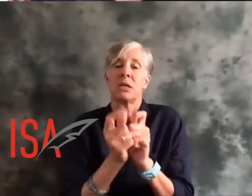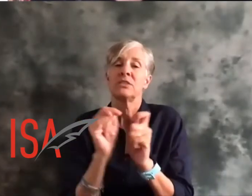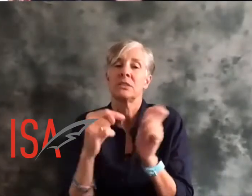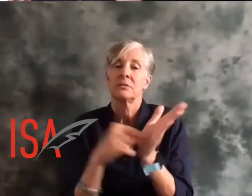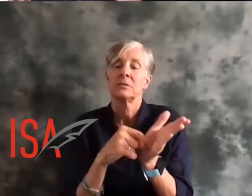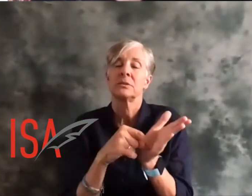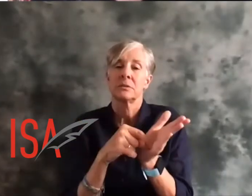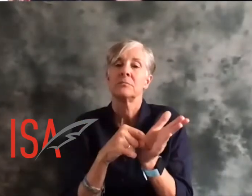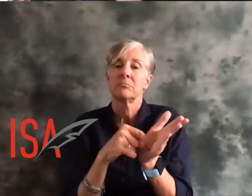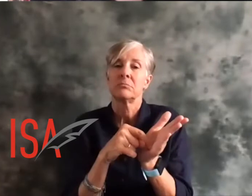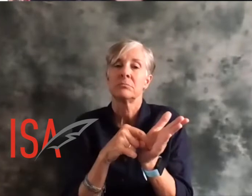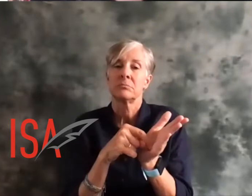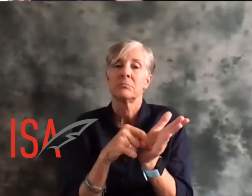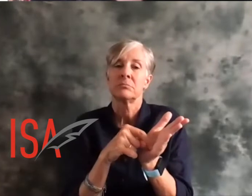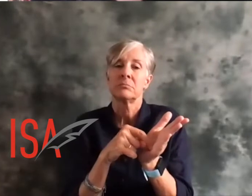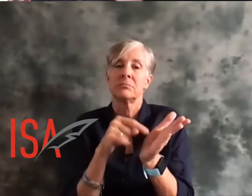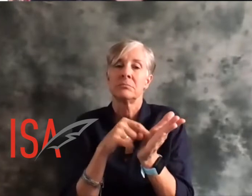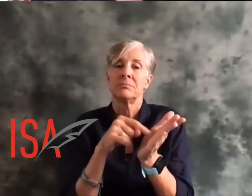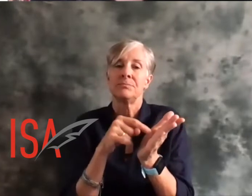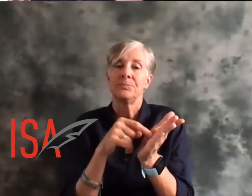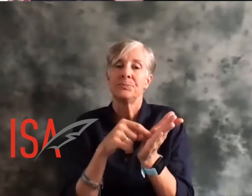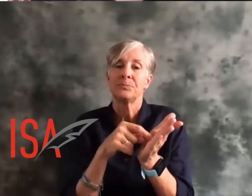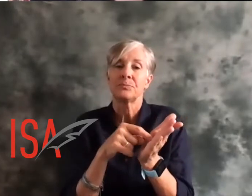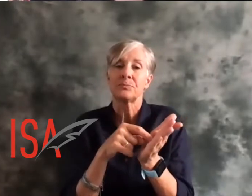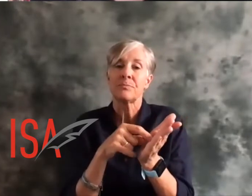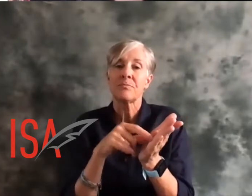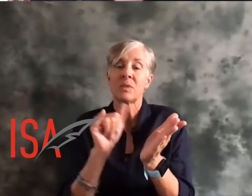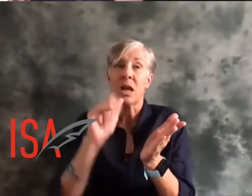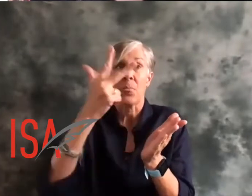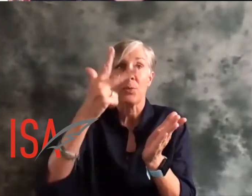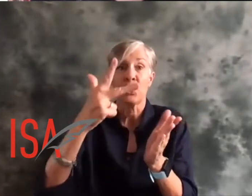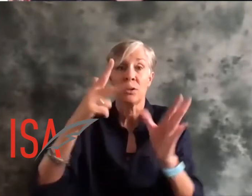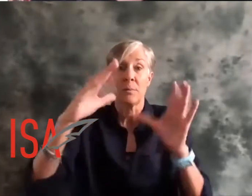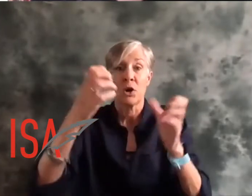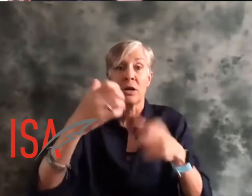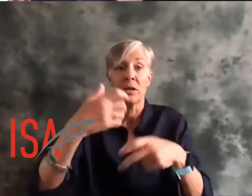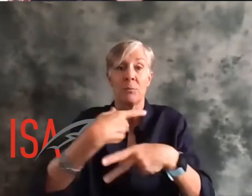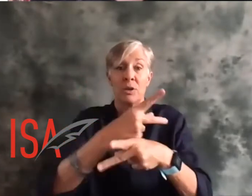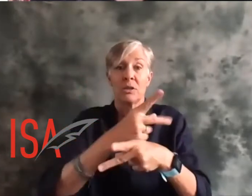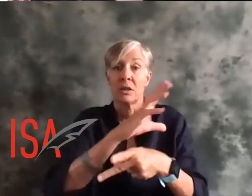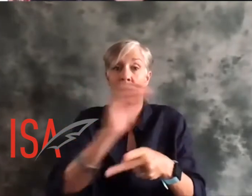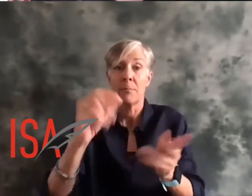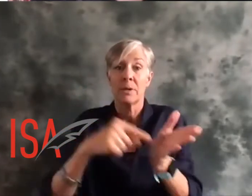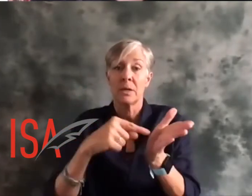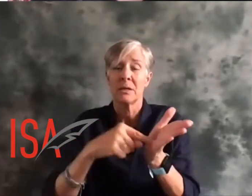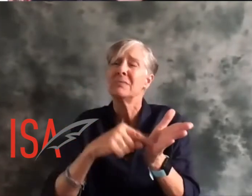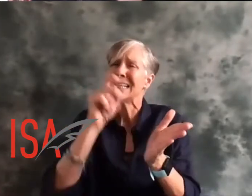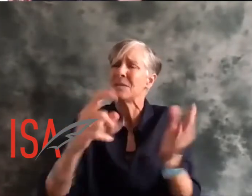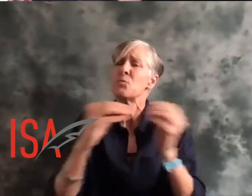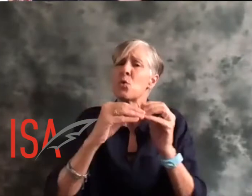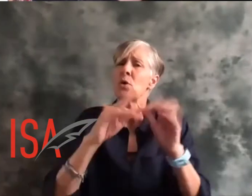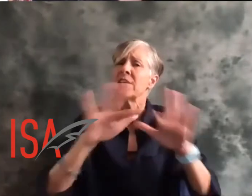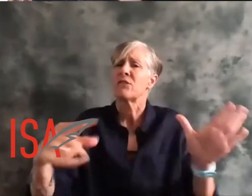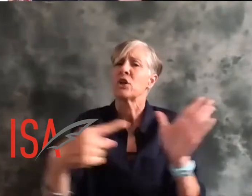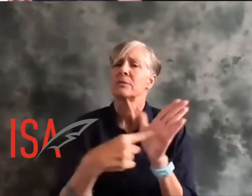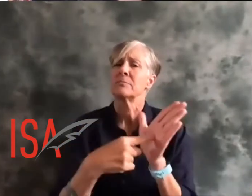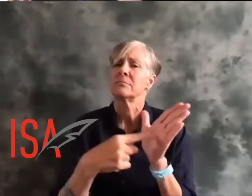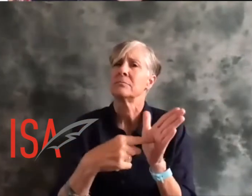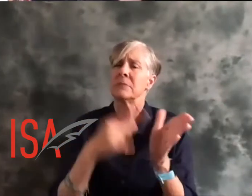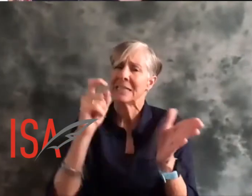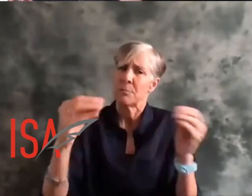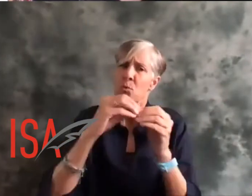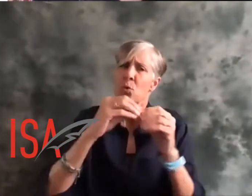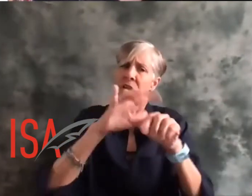the demographics of that third-party production company, and they want to have a more diverse group than they currently